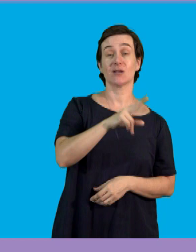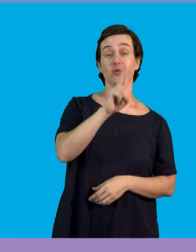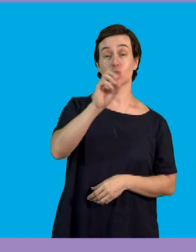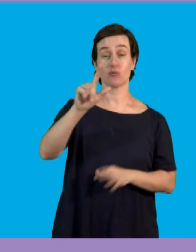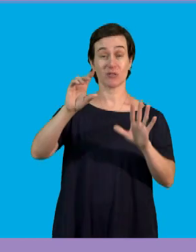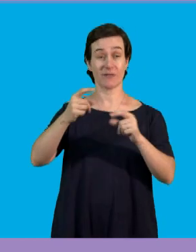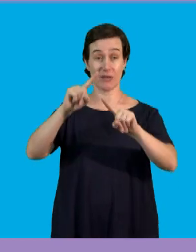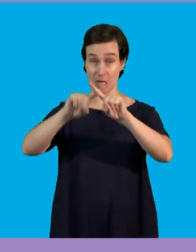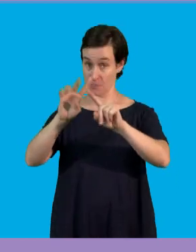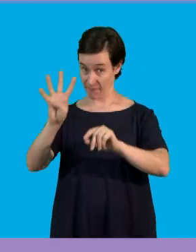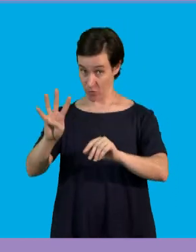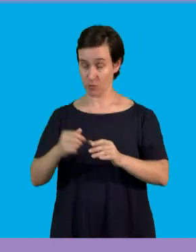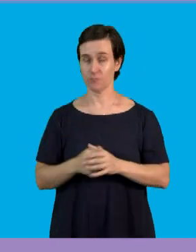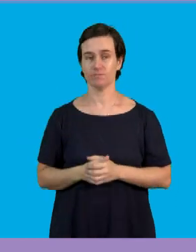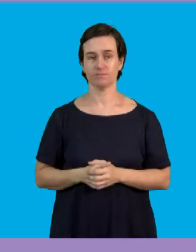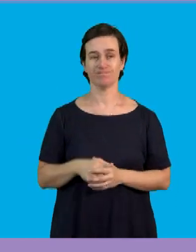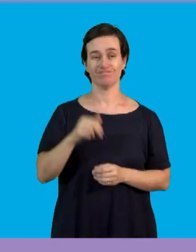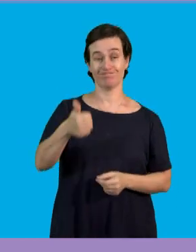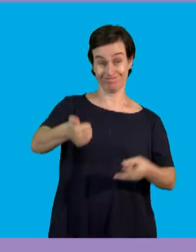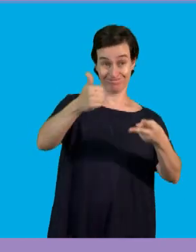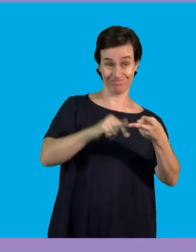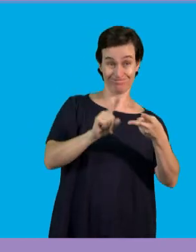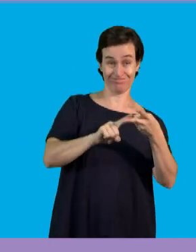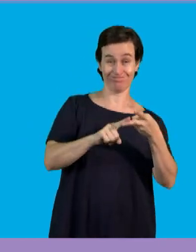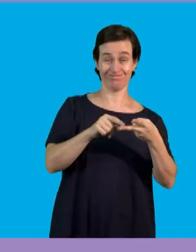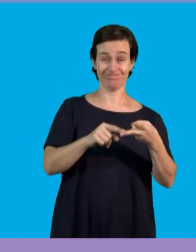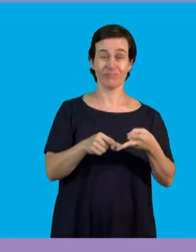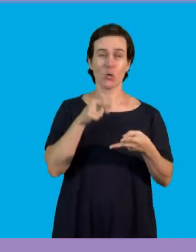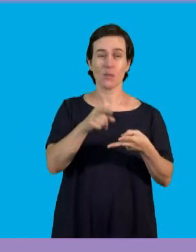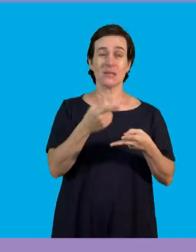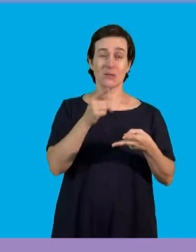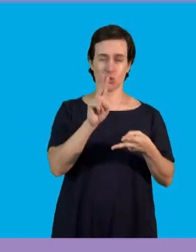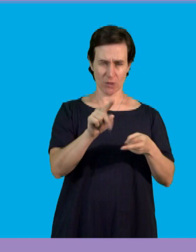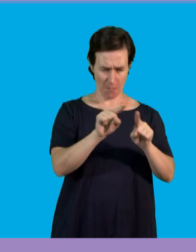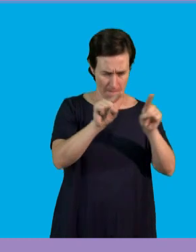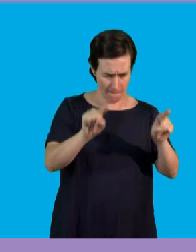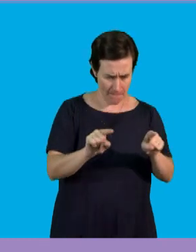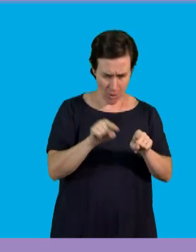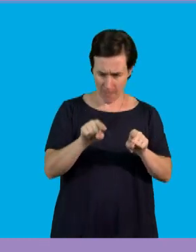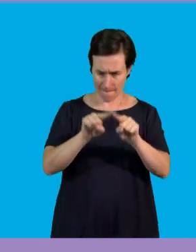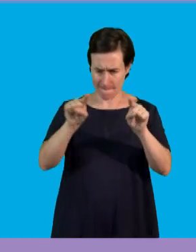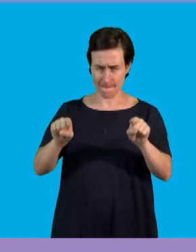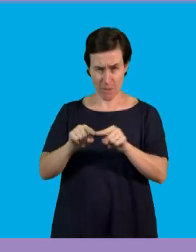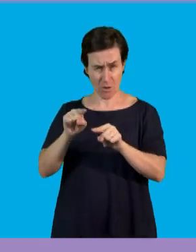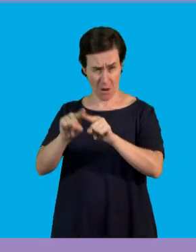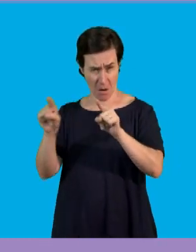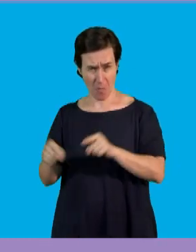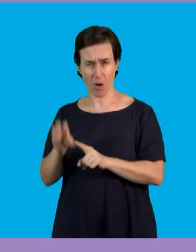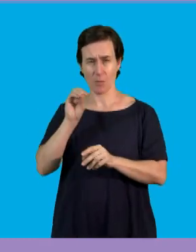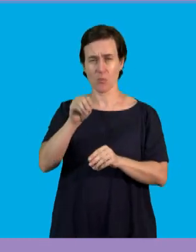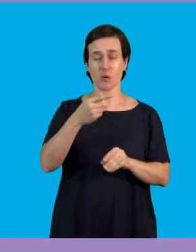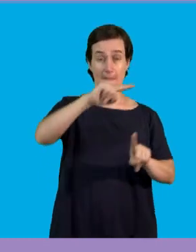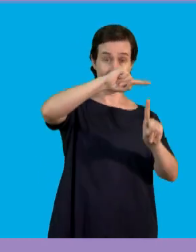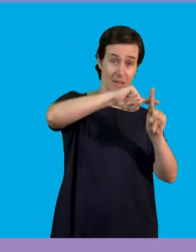1,270 multiplied by 4. And then the second challenge is going to be, in the given equation, put